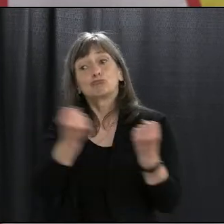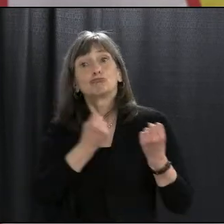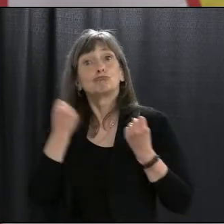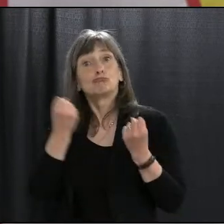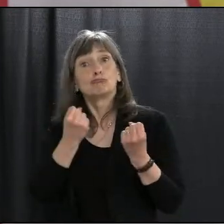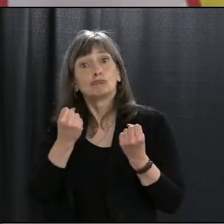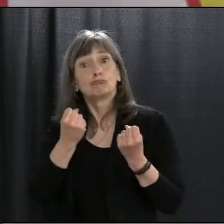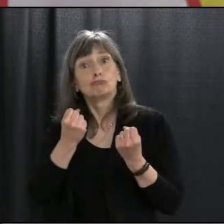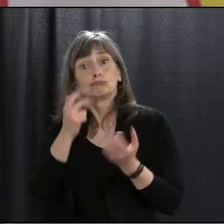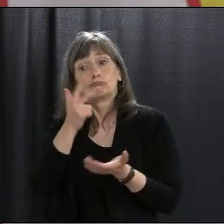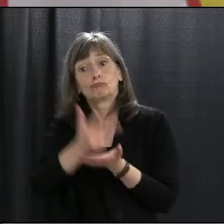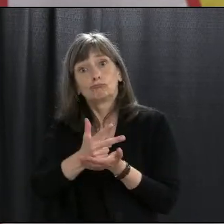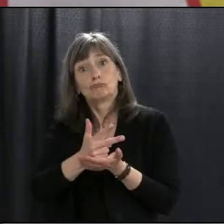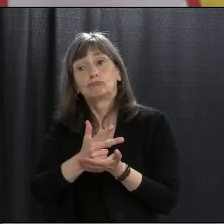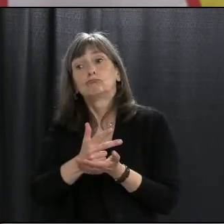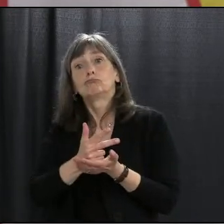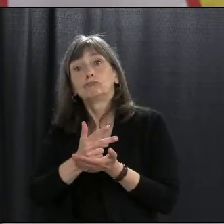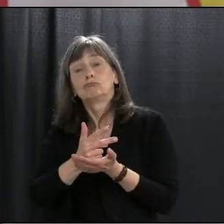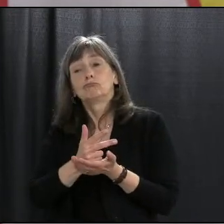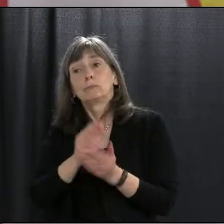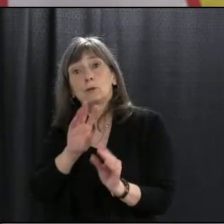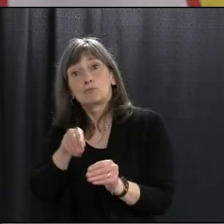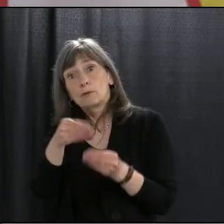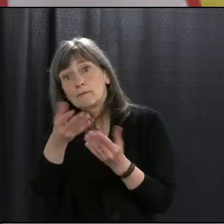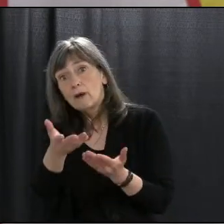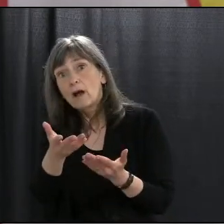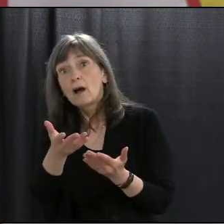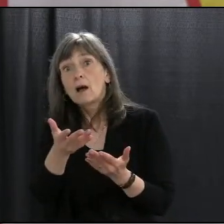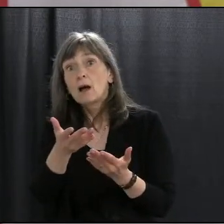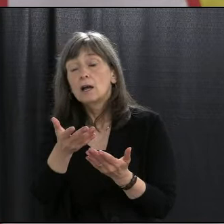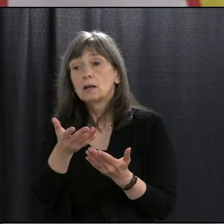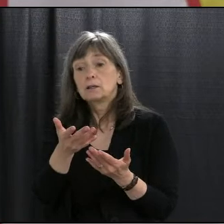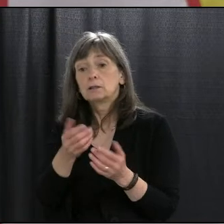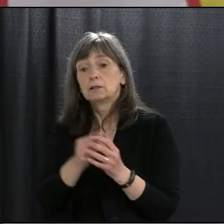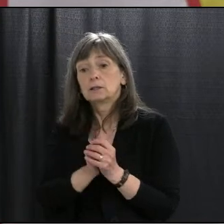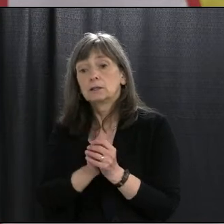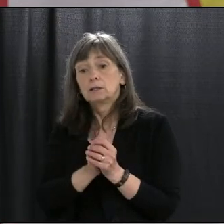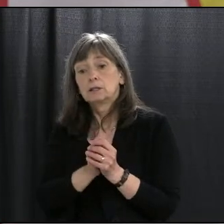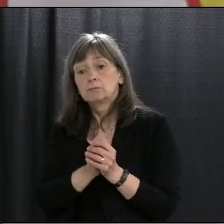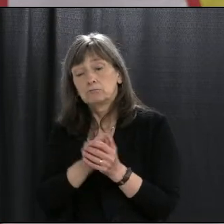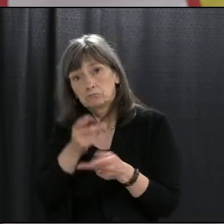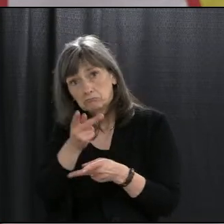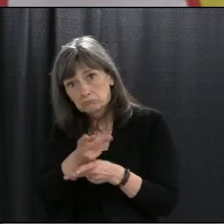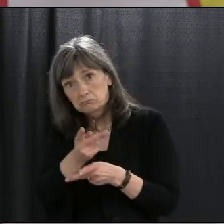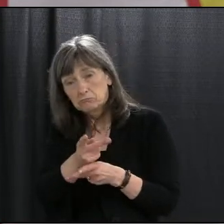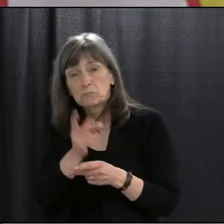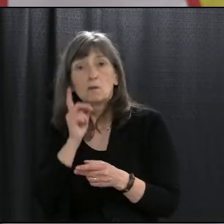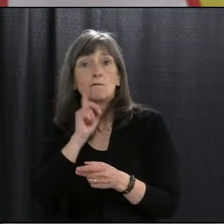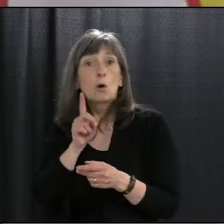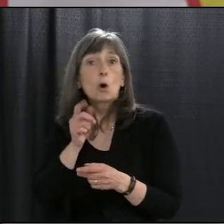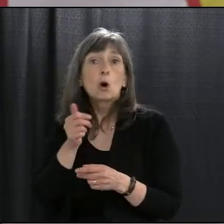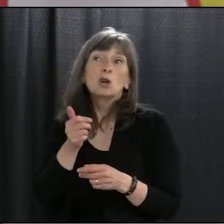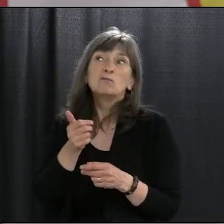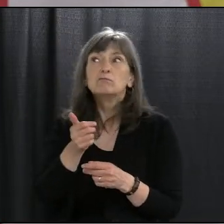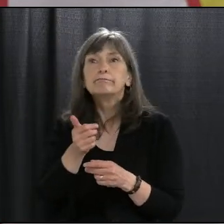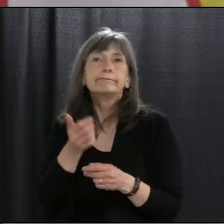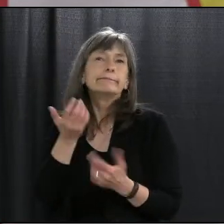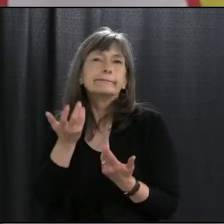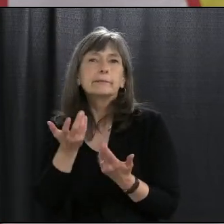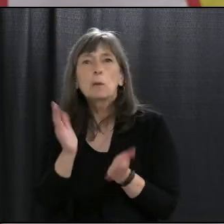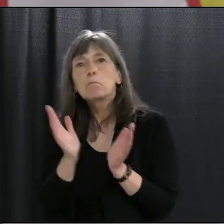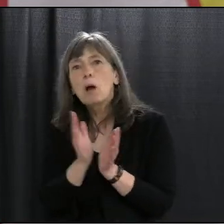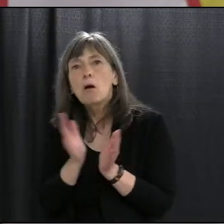will provide that primary care, for example, access and availability to treat common